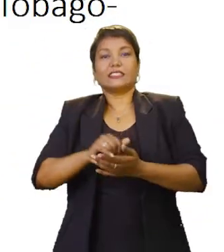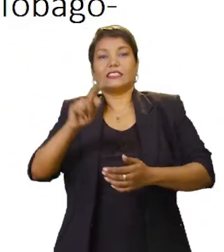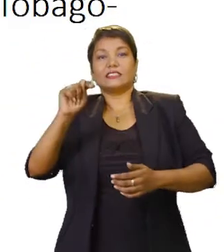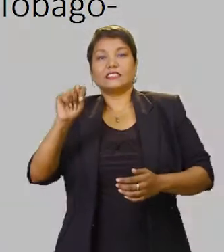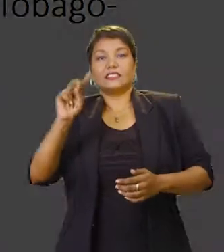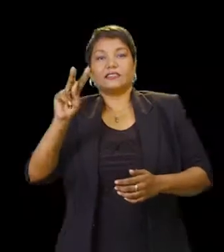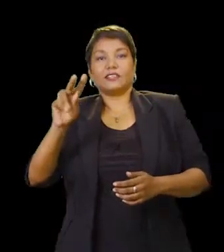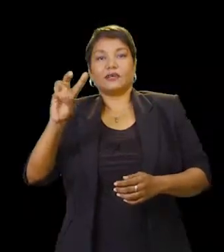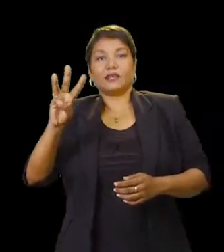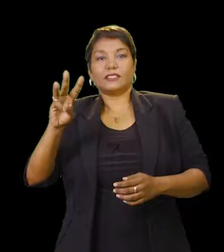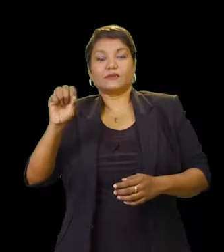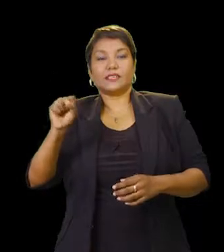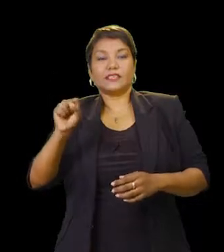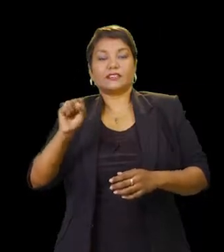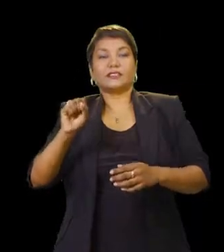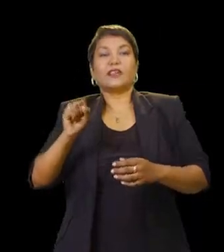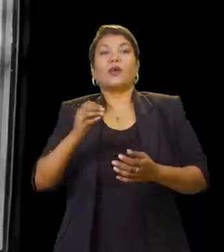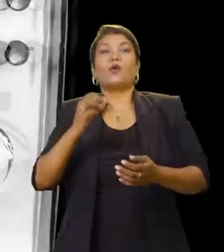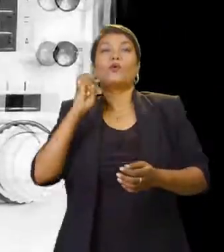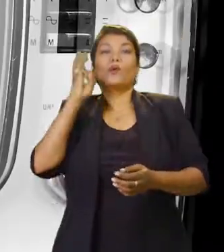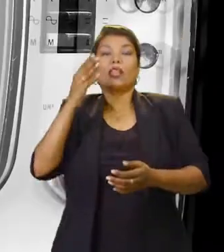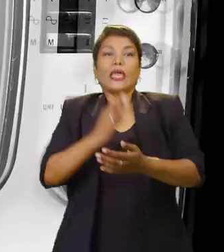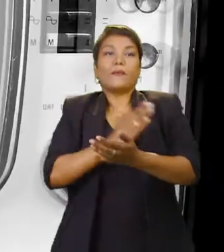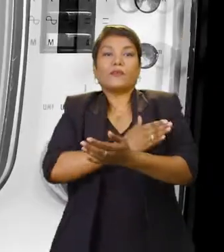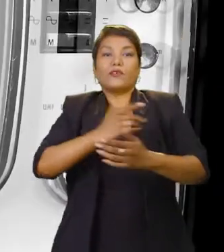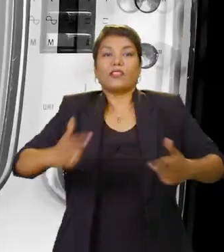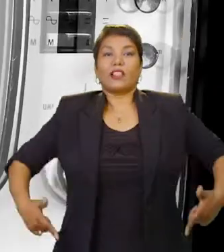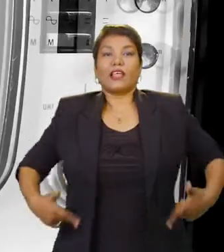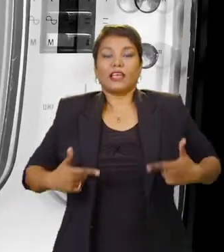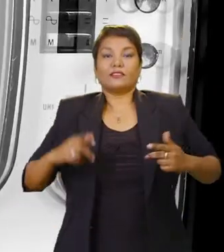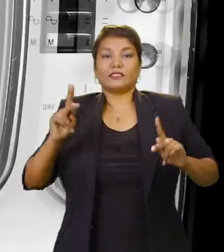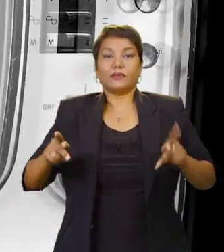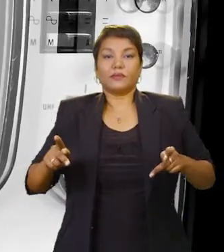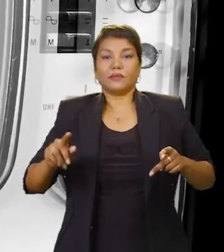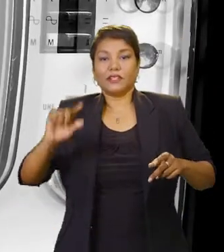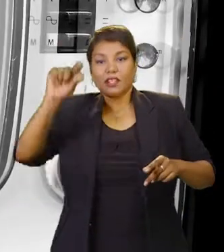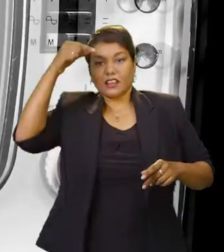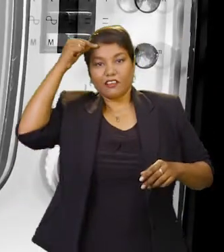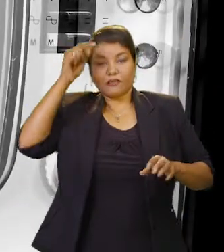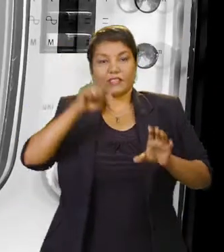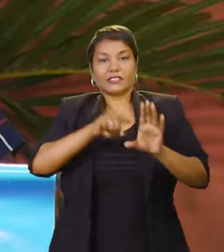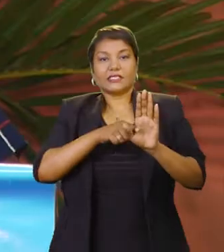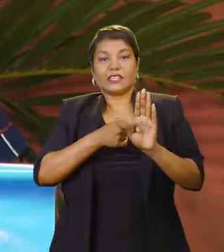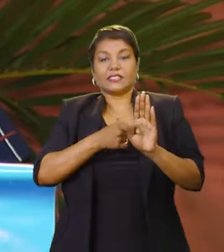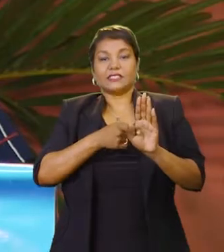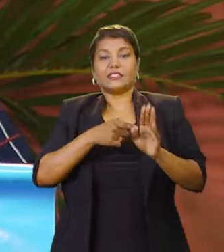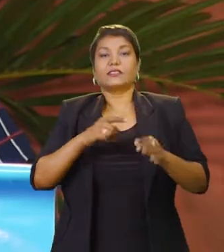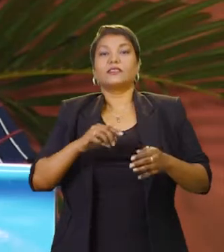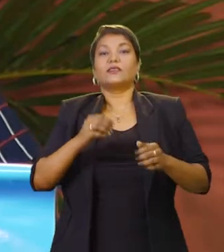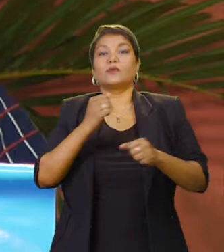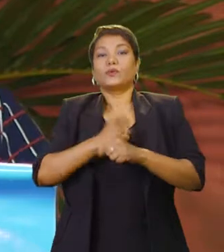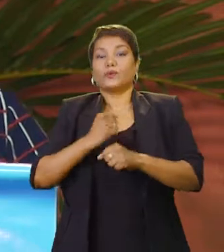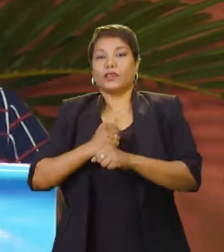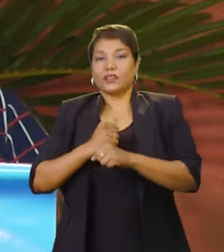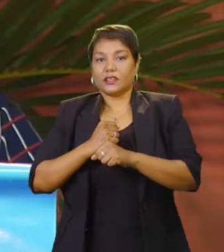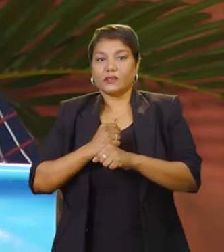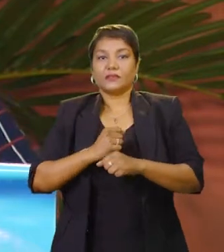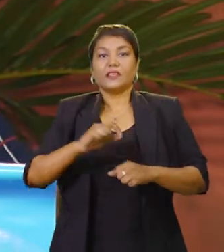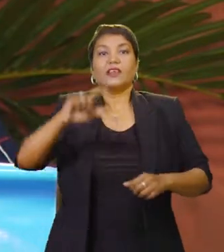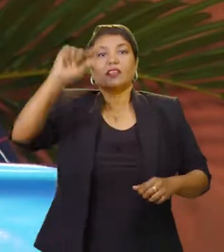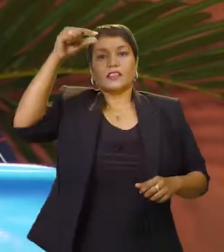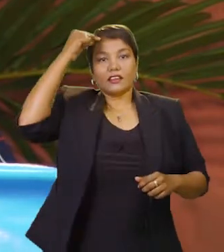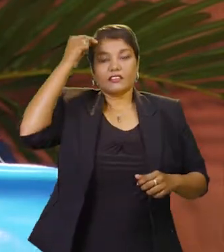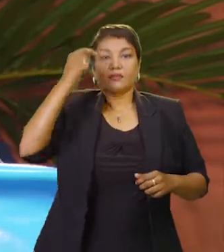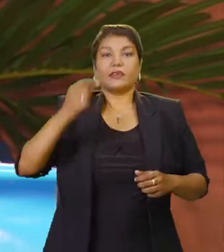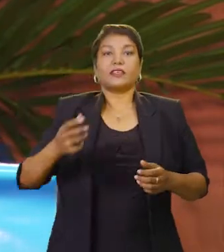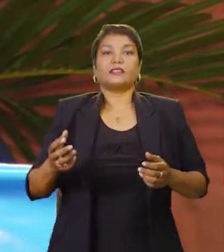Tobago from the use of these technologies, the government has begun initiatives. What we are proposing at the ministry